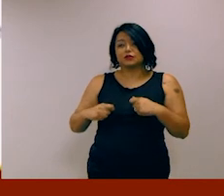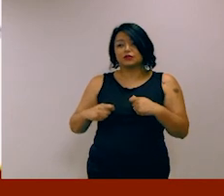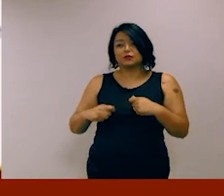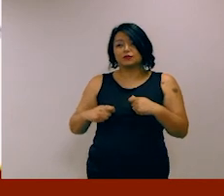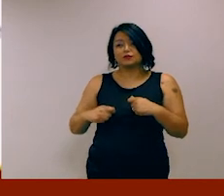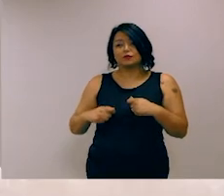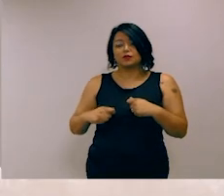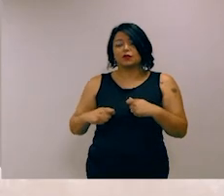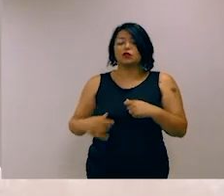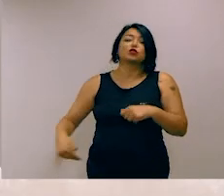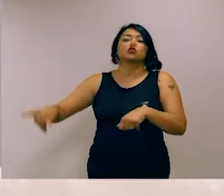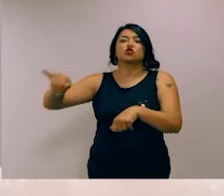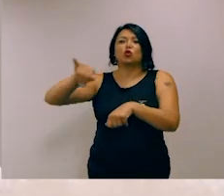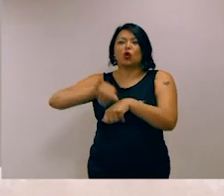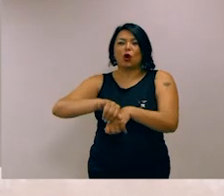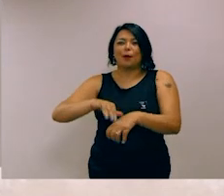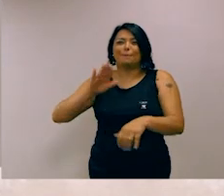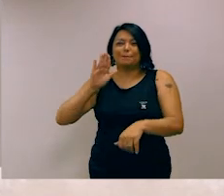construction?